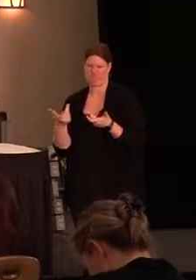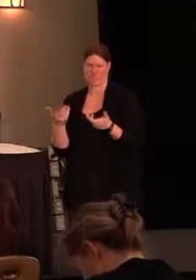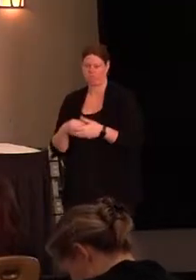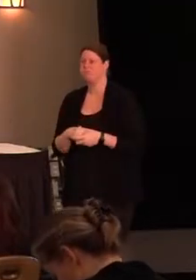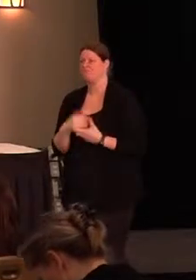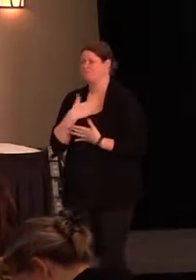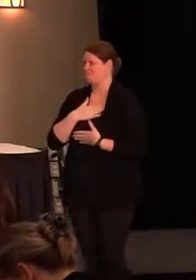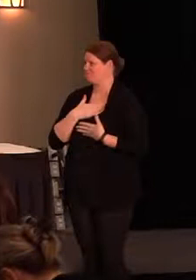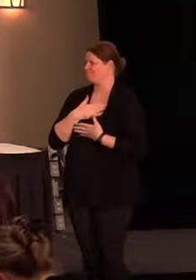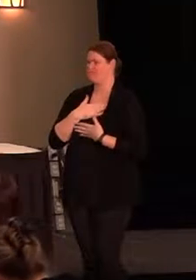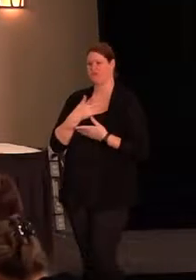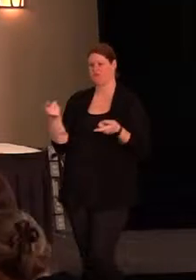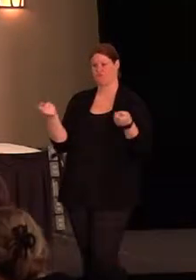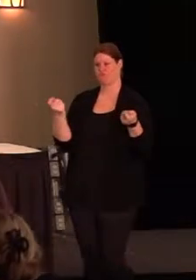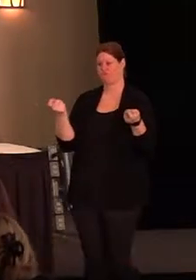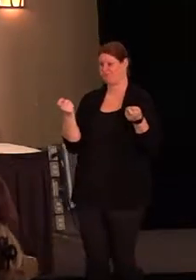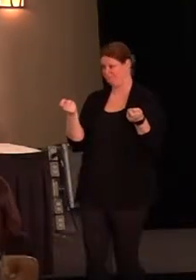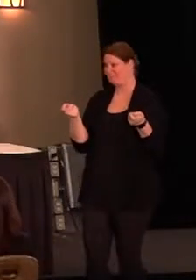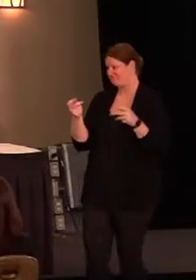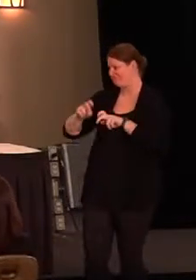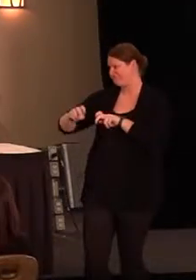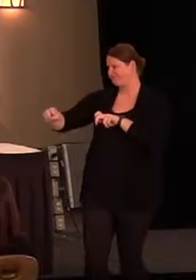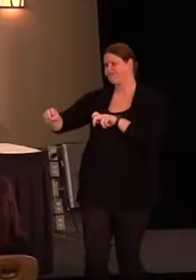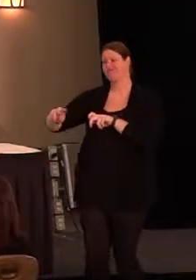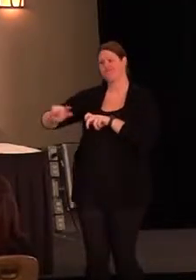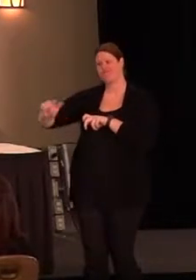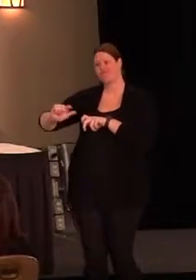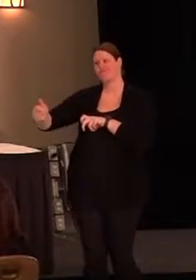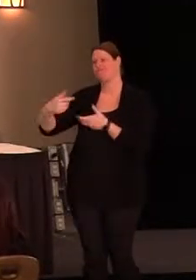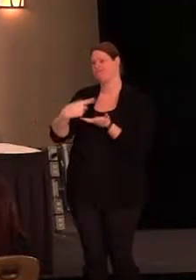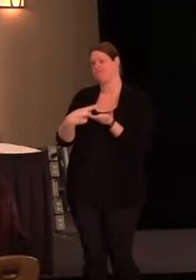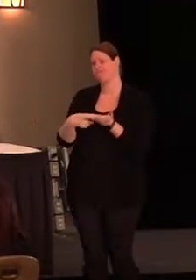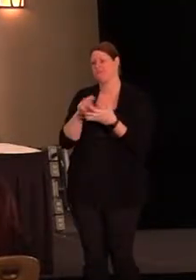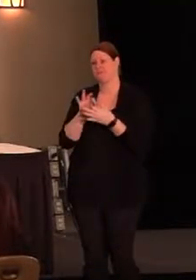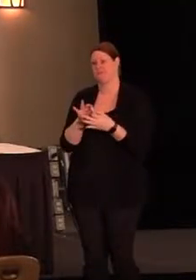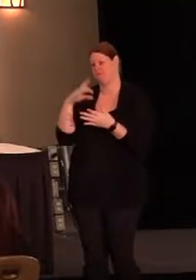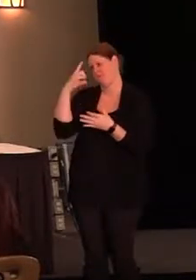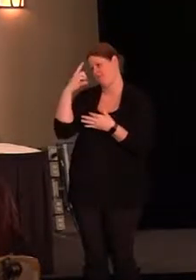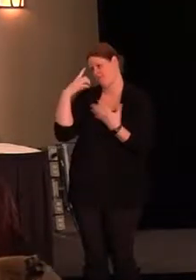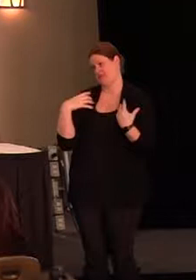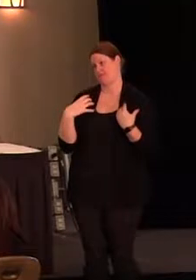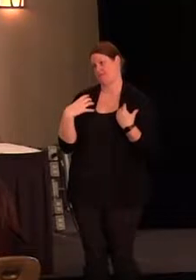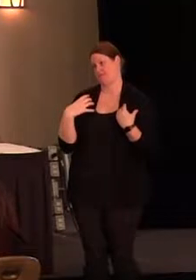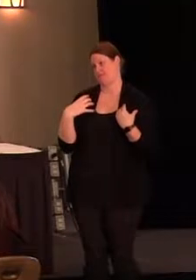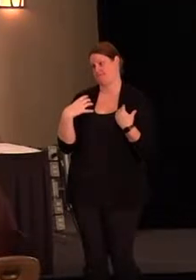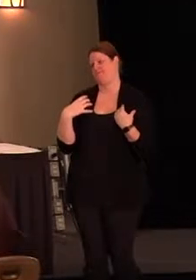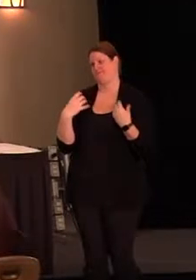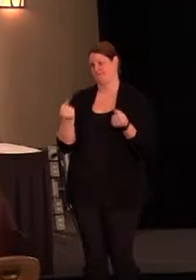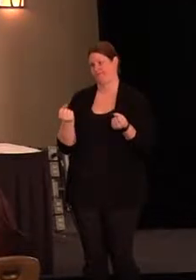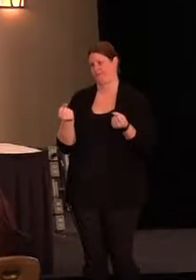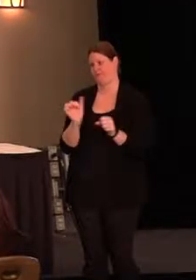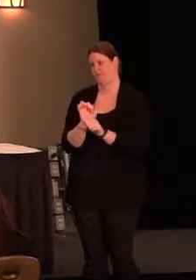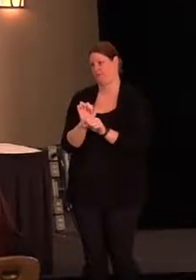It's my pleasure to chair this next session, which is on mental health in the workplace. A really important